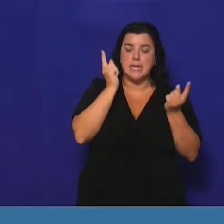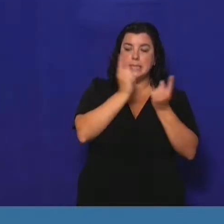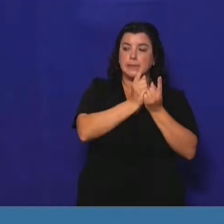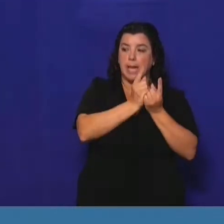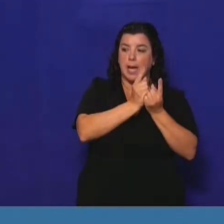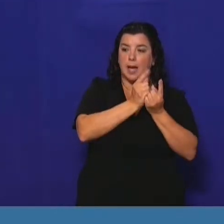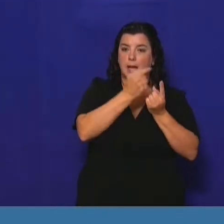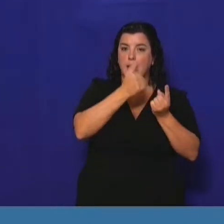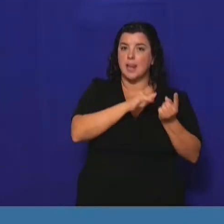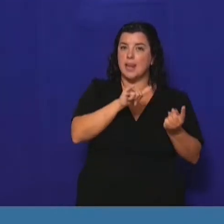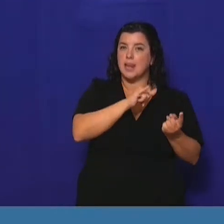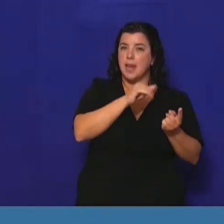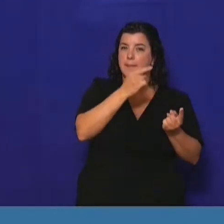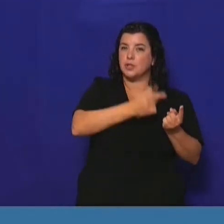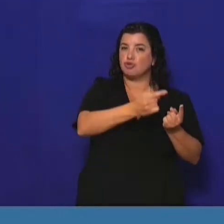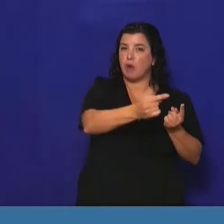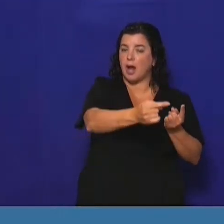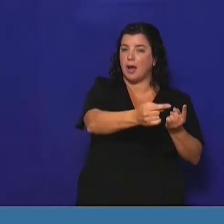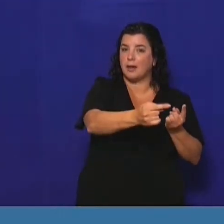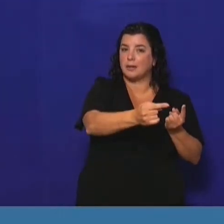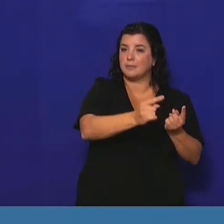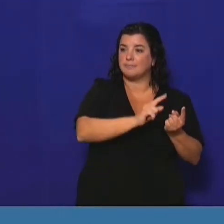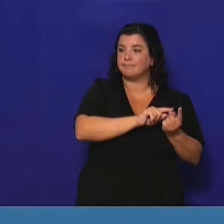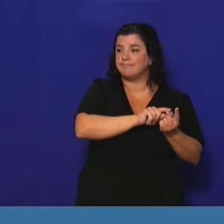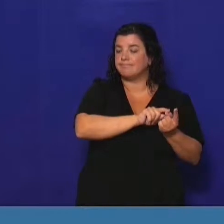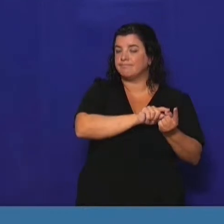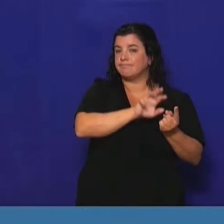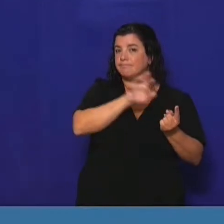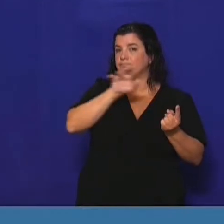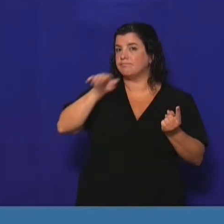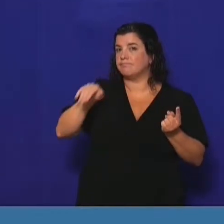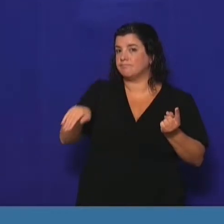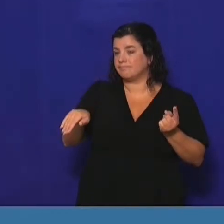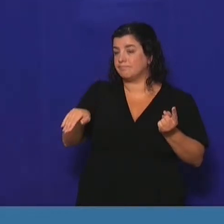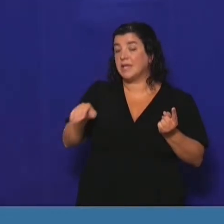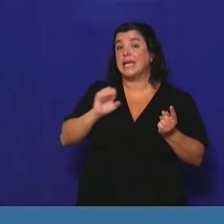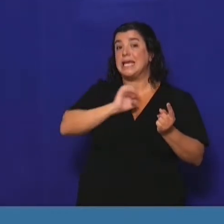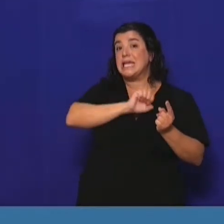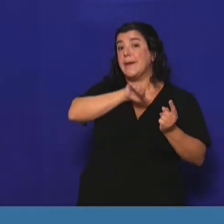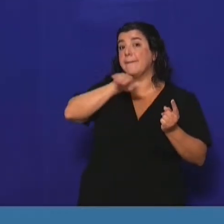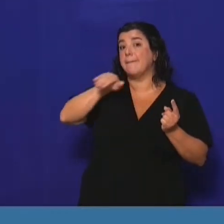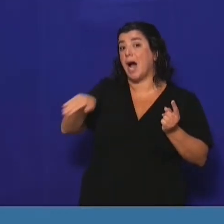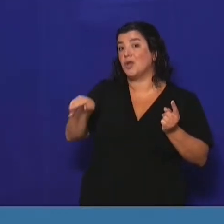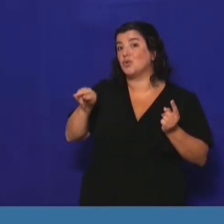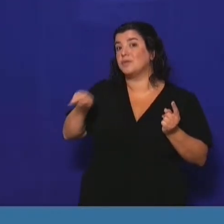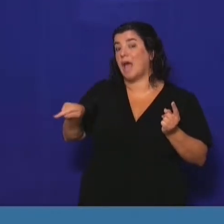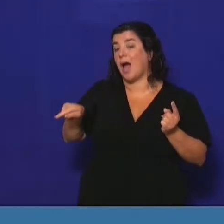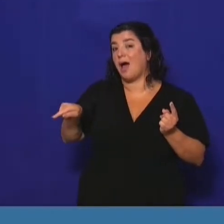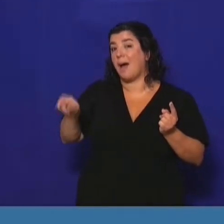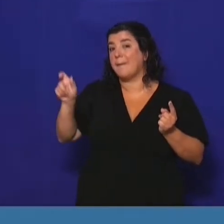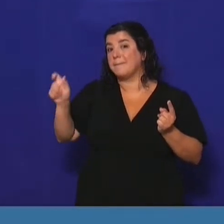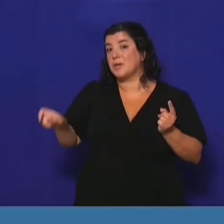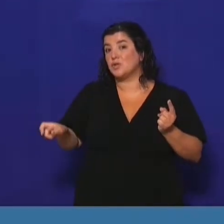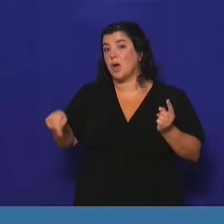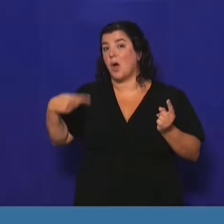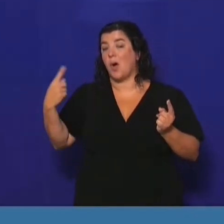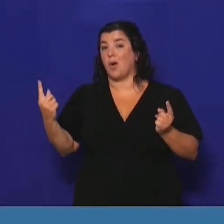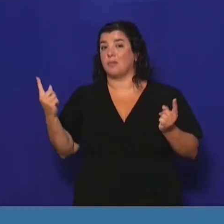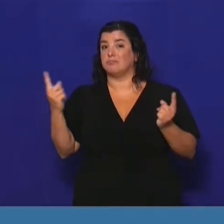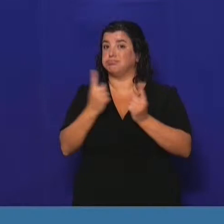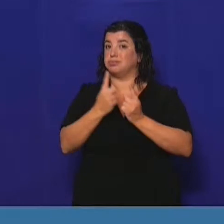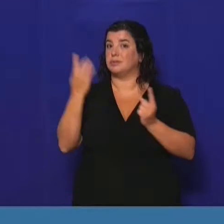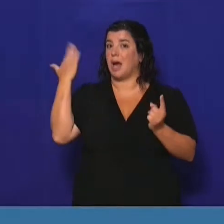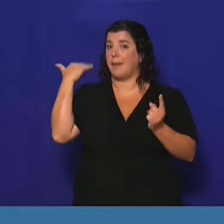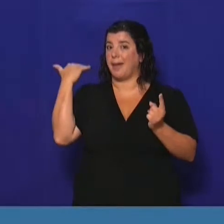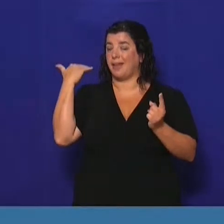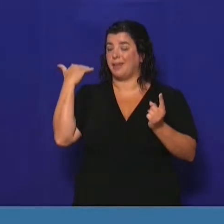f'dawk il-ġranet fejn kien għadu infettiv. U hemmhekk jintbagħat dak il-messaġġ f'dawk il-mobiles tal-persuni.